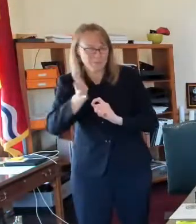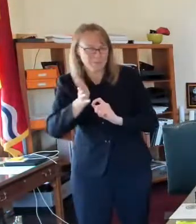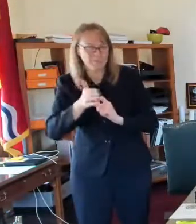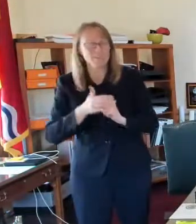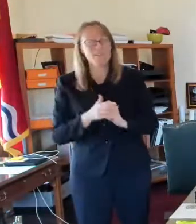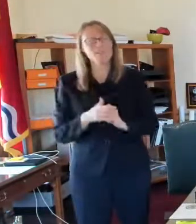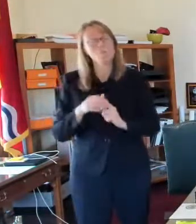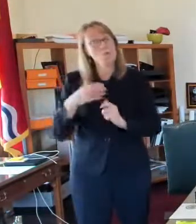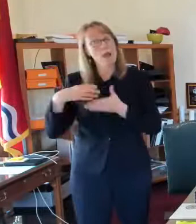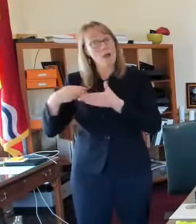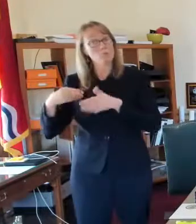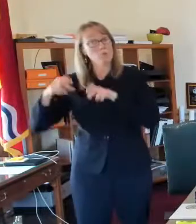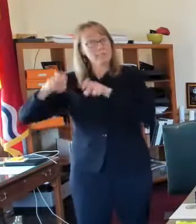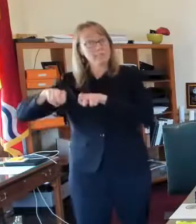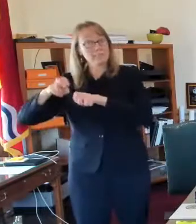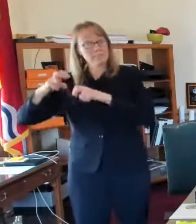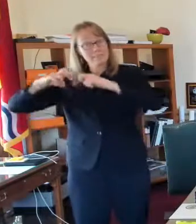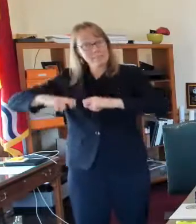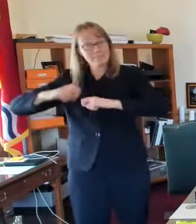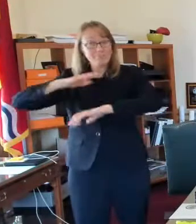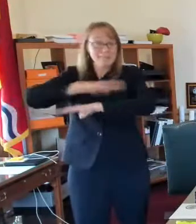year. I